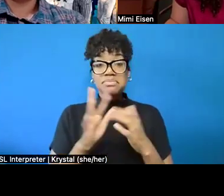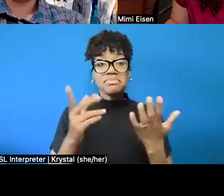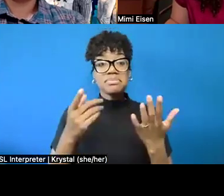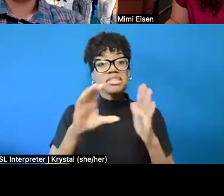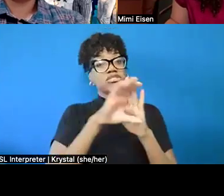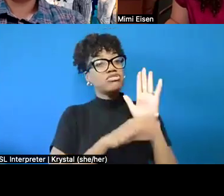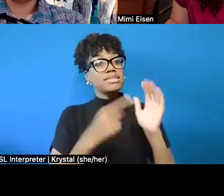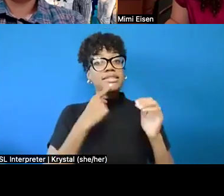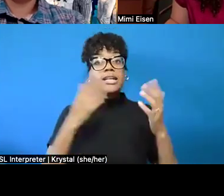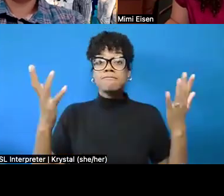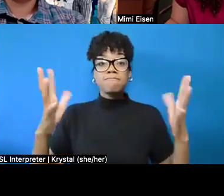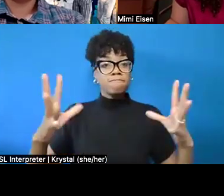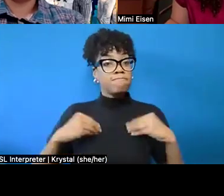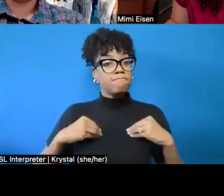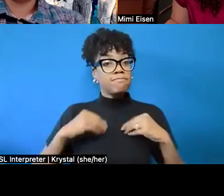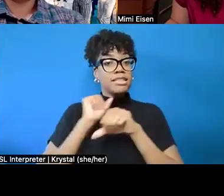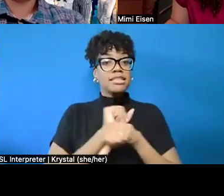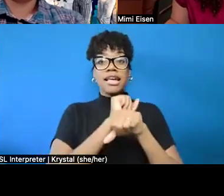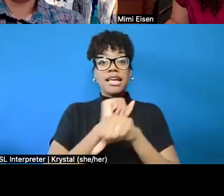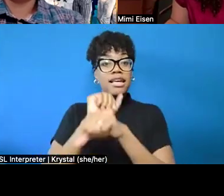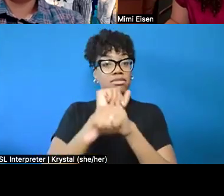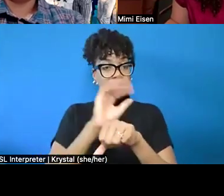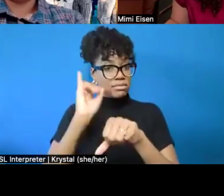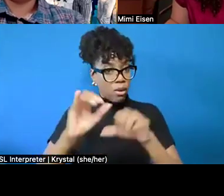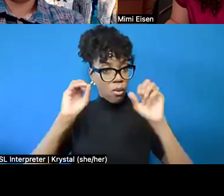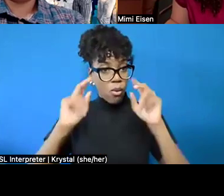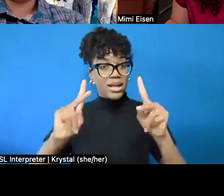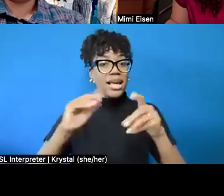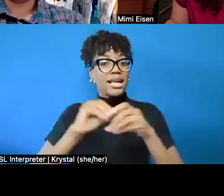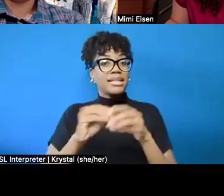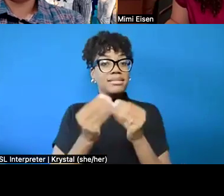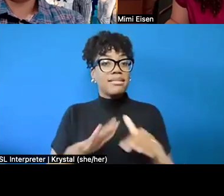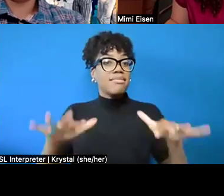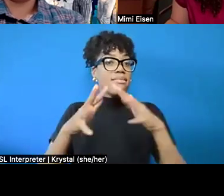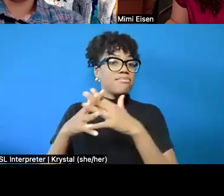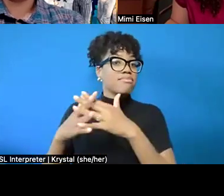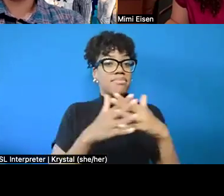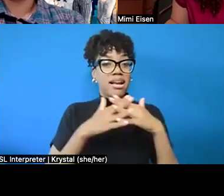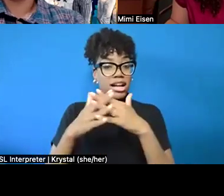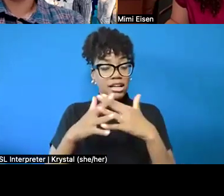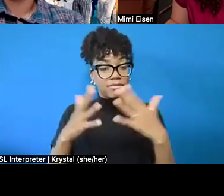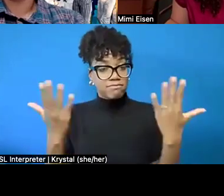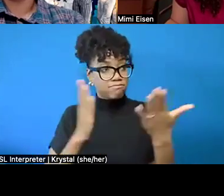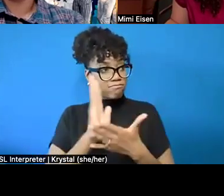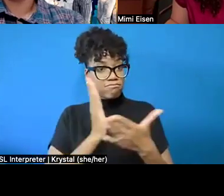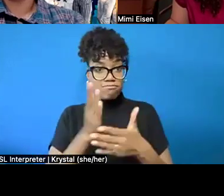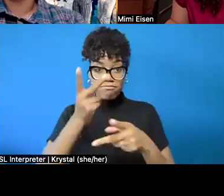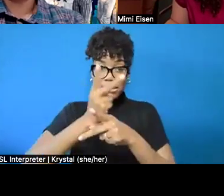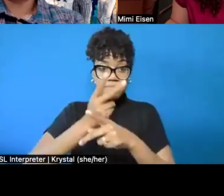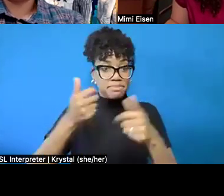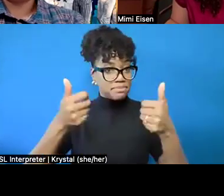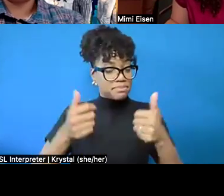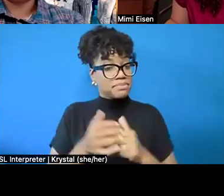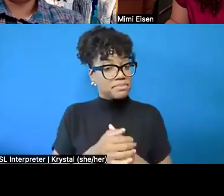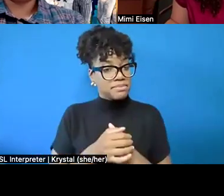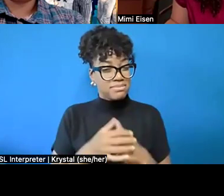in several different ways, right? One by the 3/5 clause that